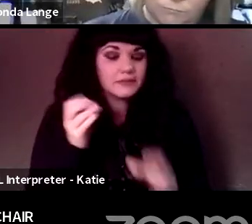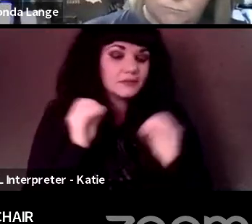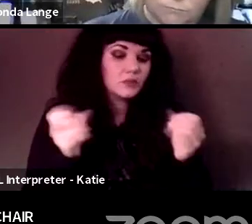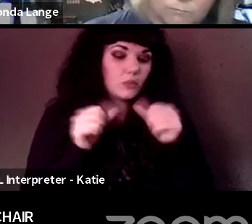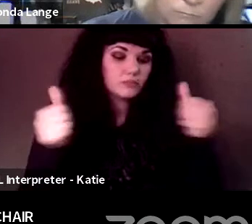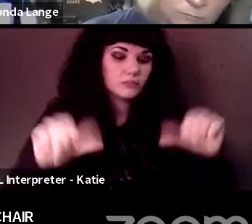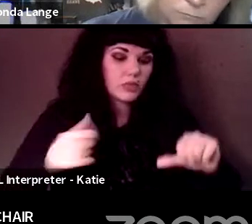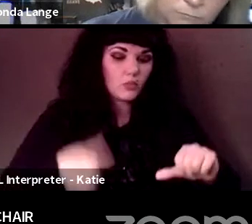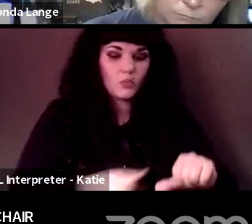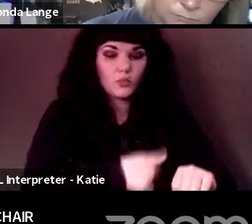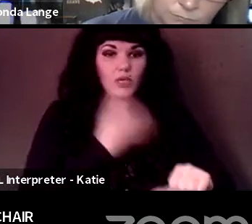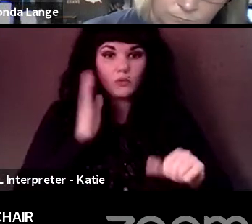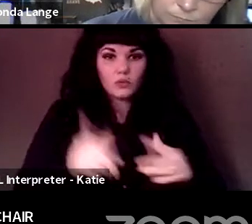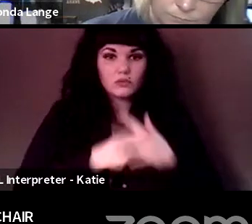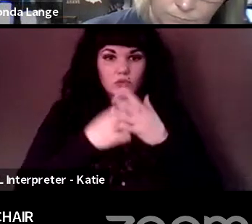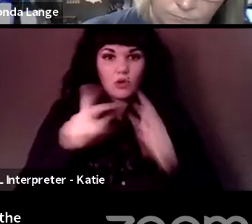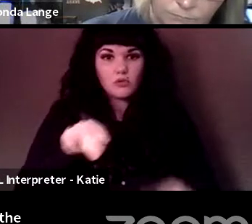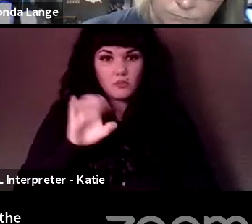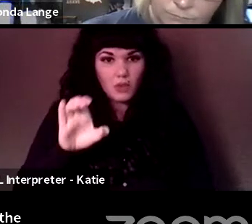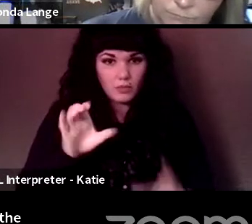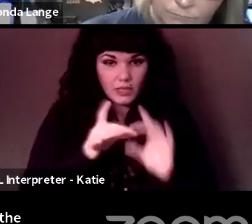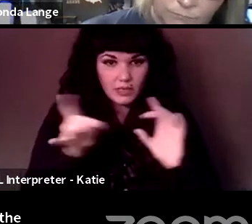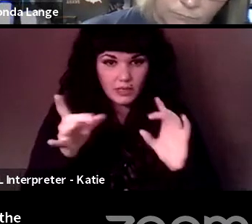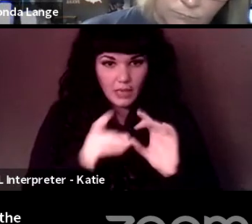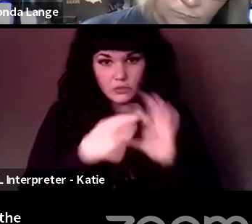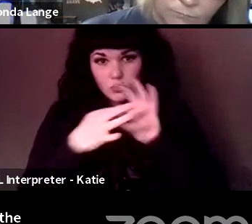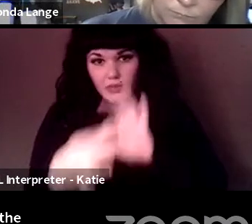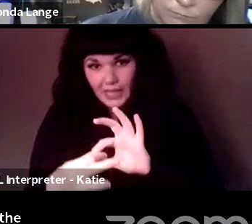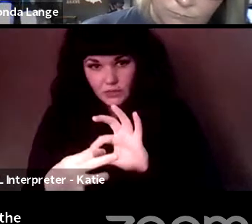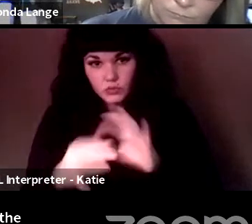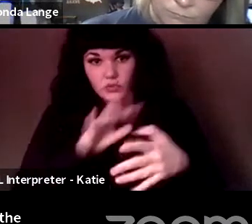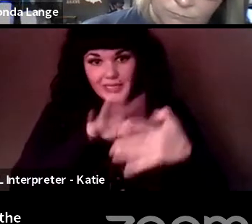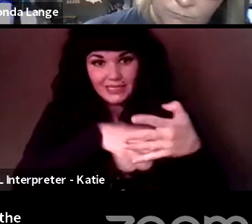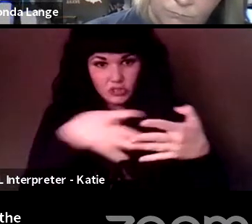to agenda topics only portion of our meeting.